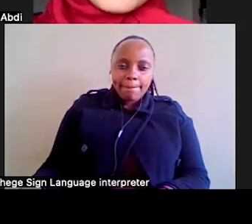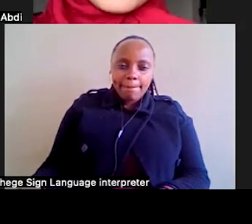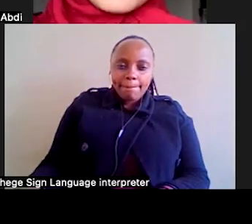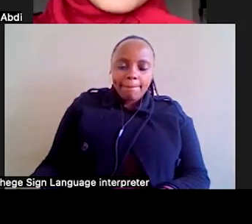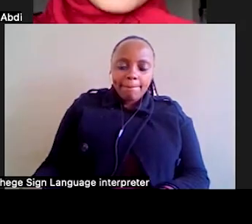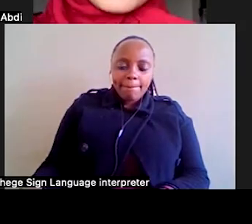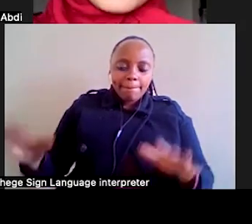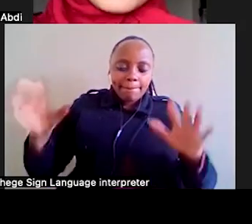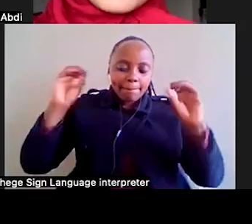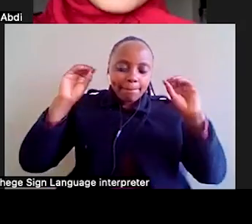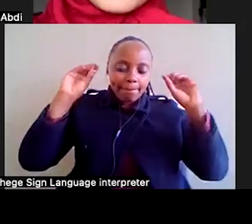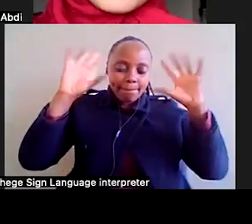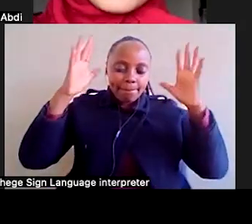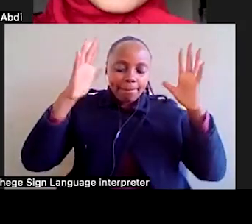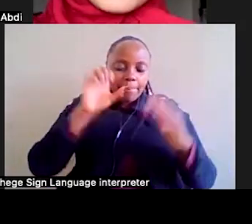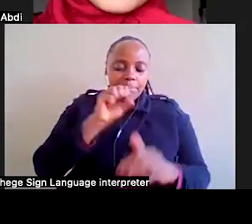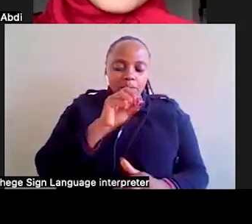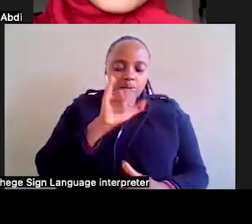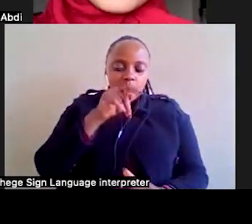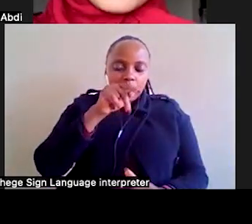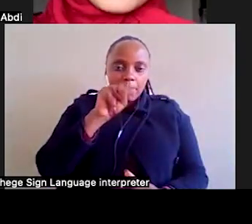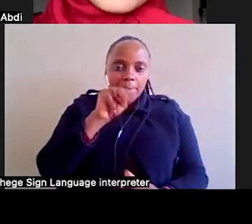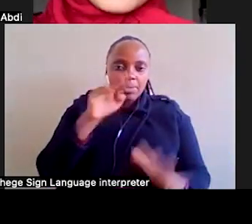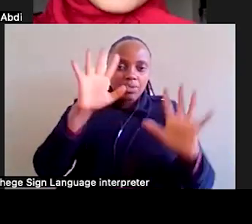love for Soipan.